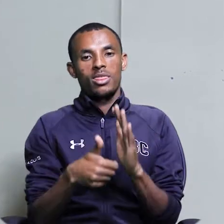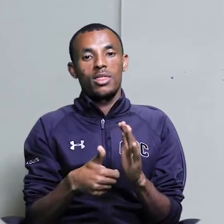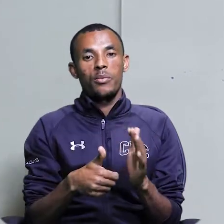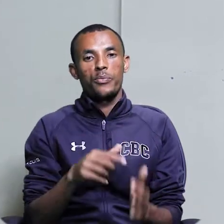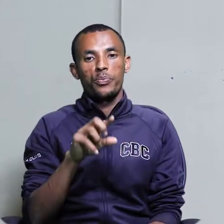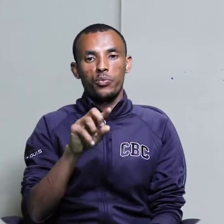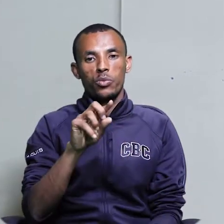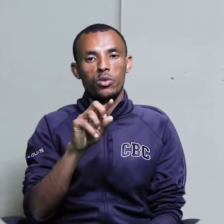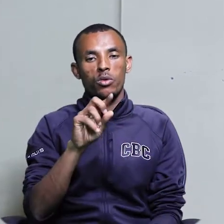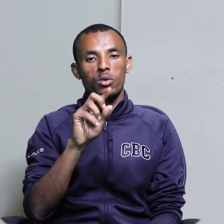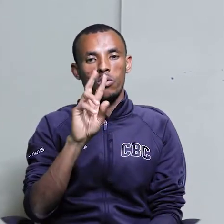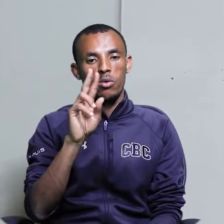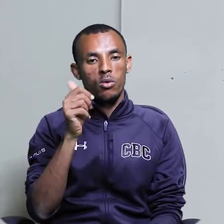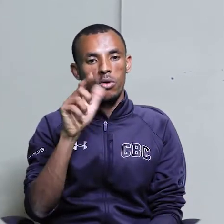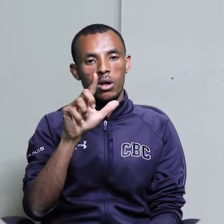problem.